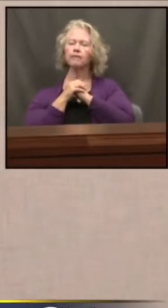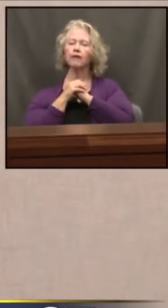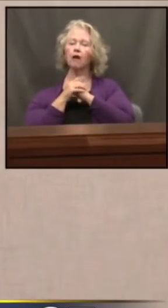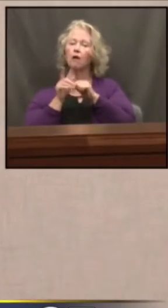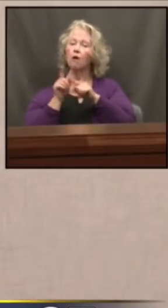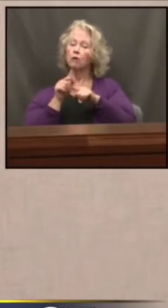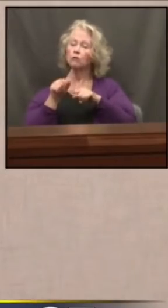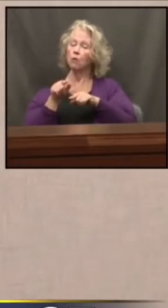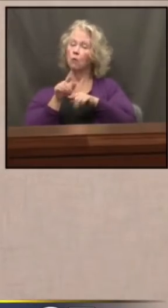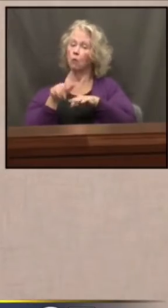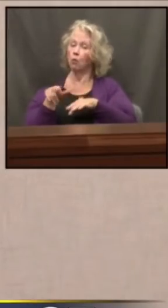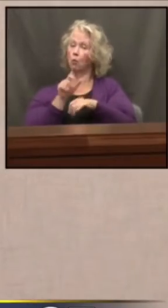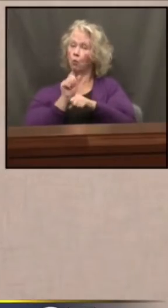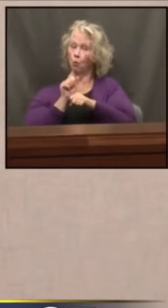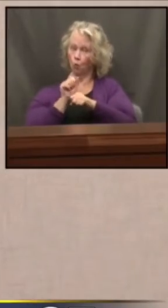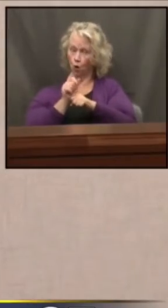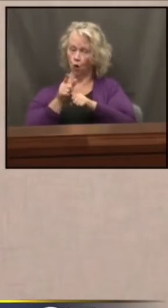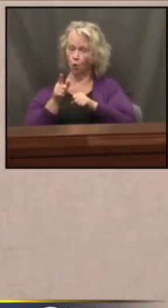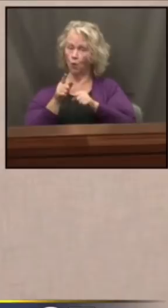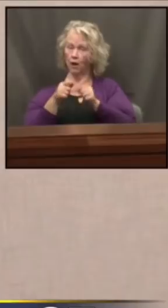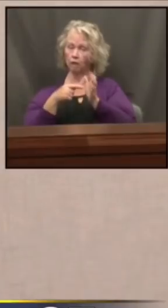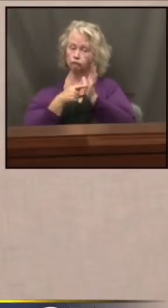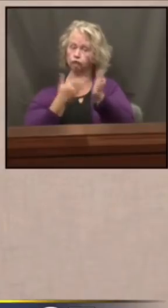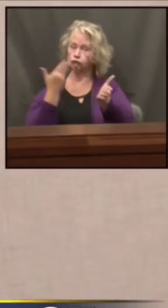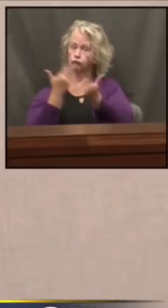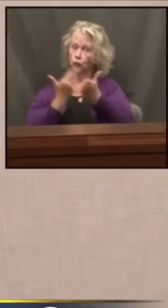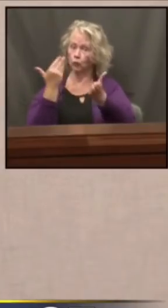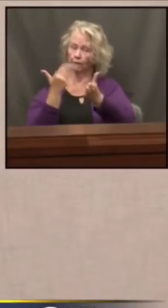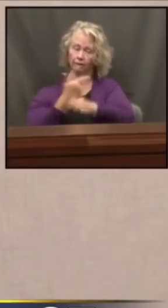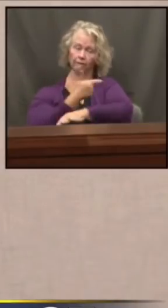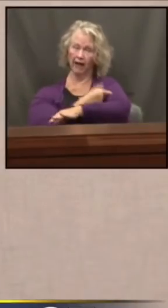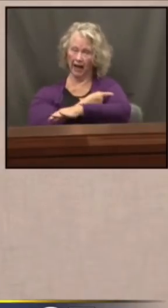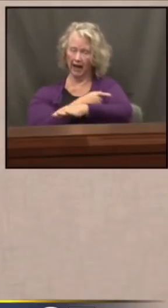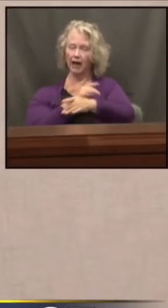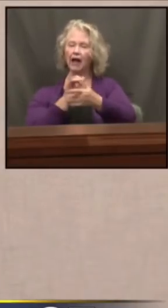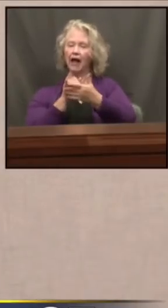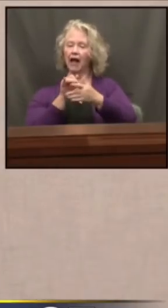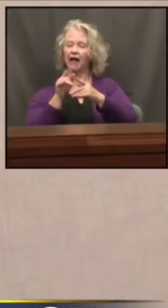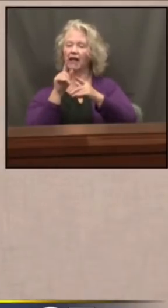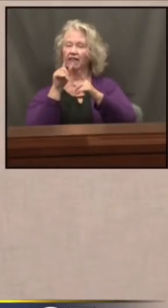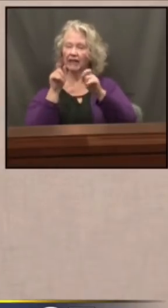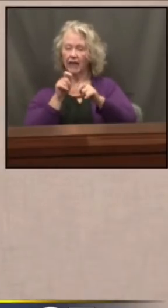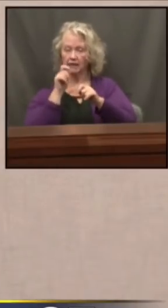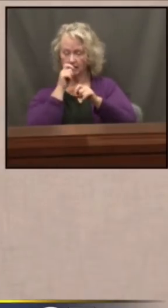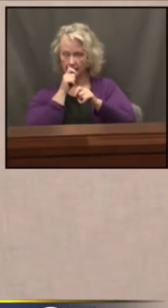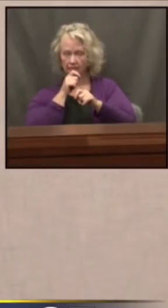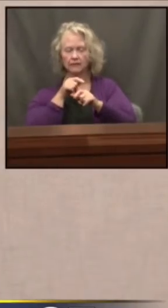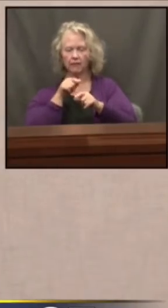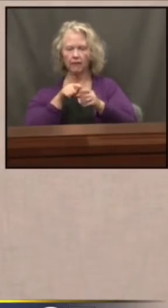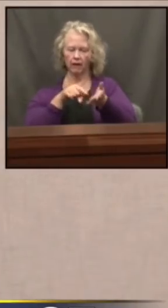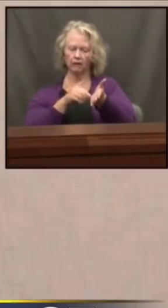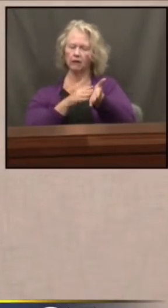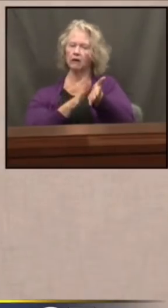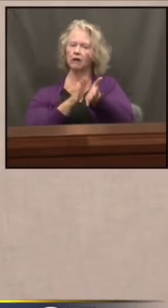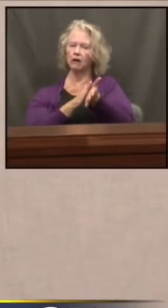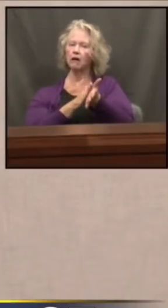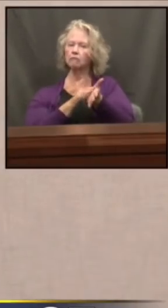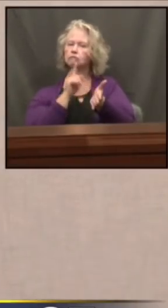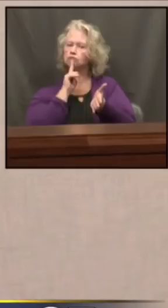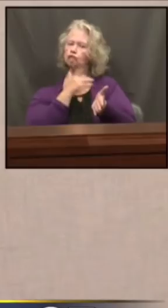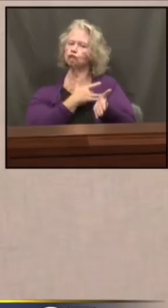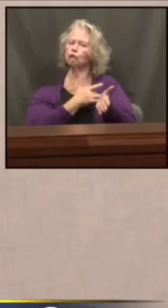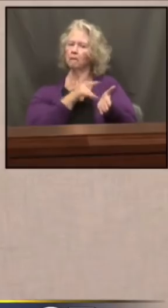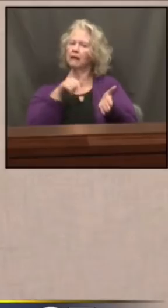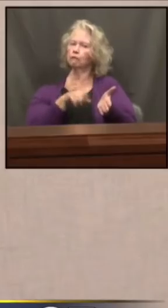employees, when they submit their vaccination or their test results, they attest to the validity of those results as well, and it's a misdemeanor for